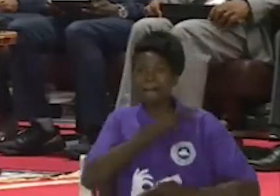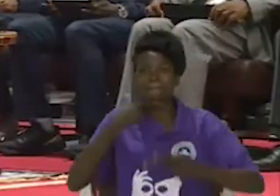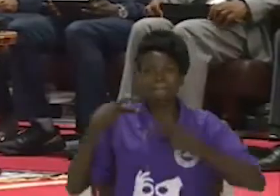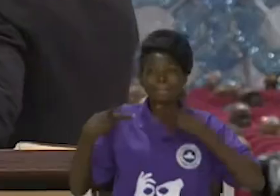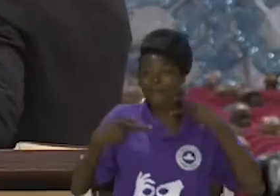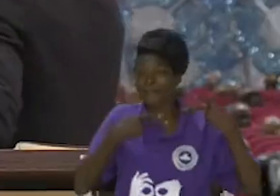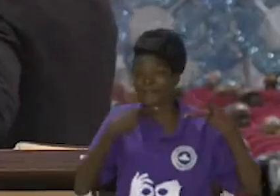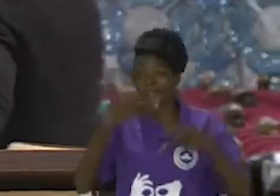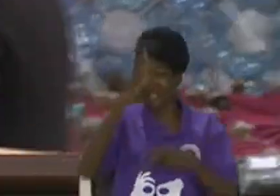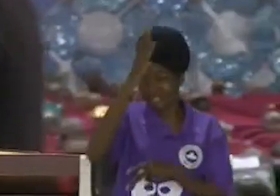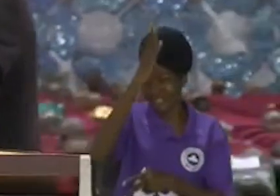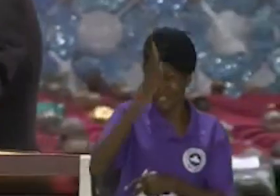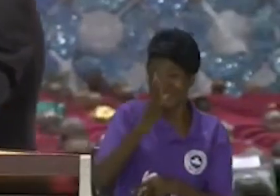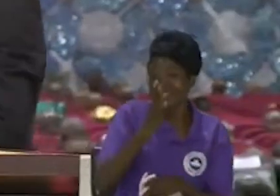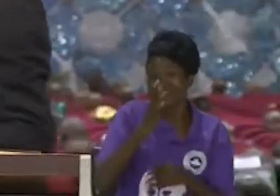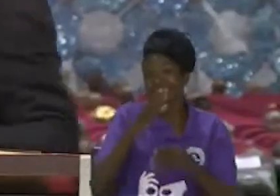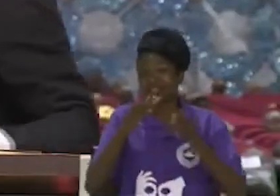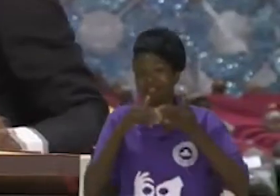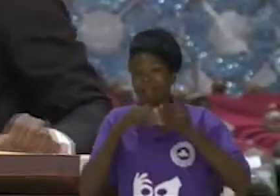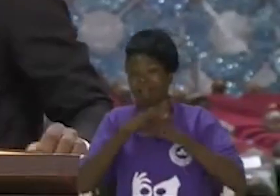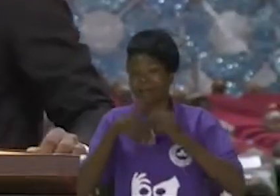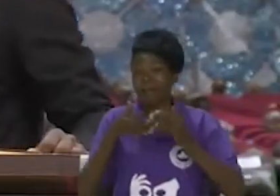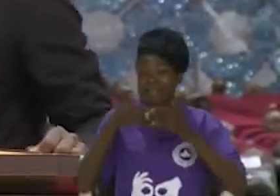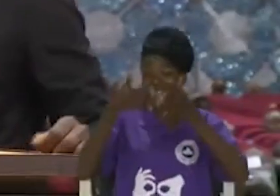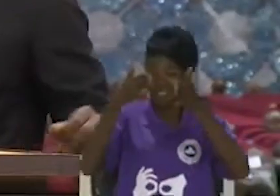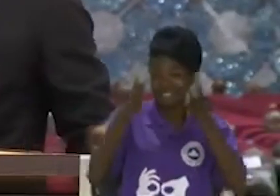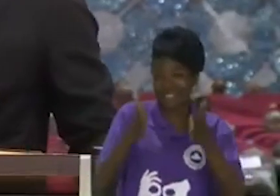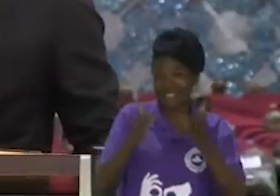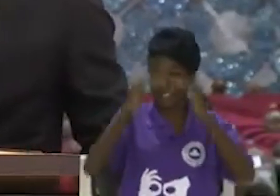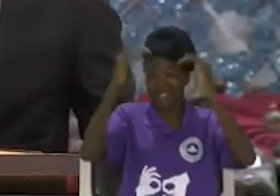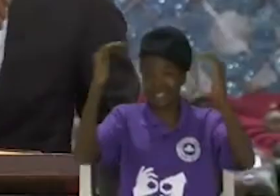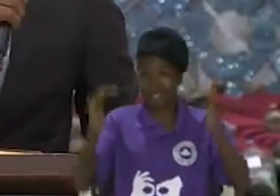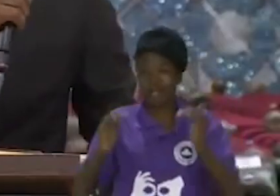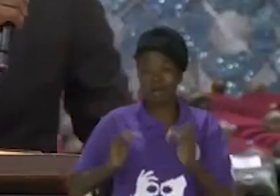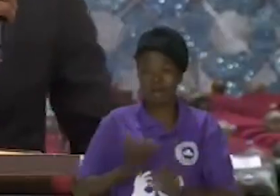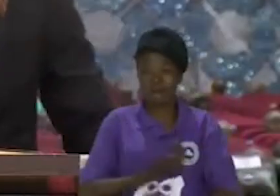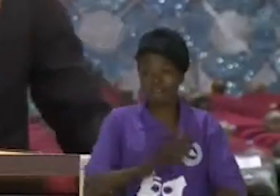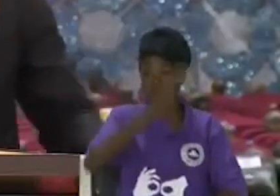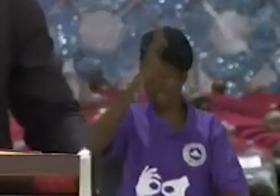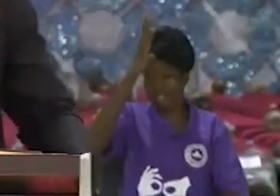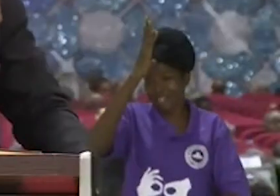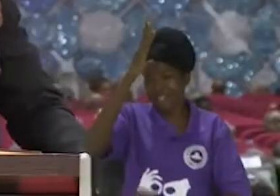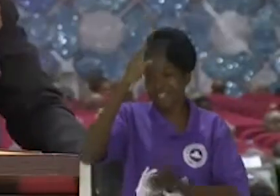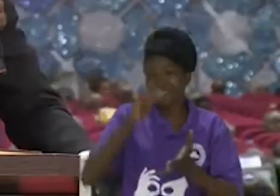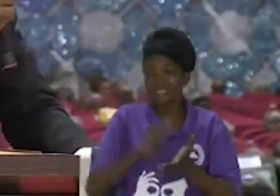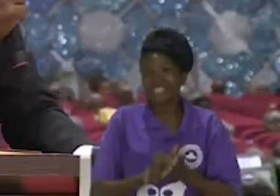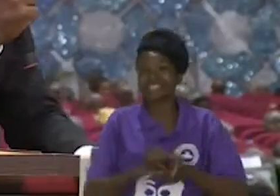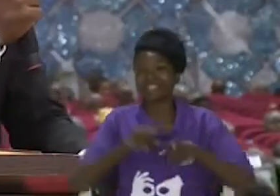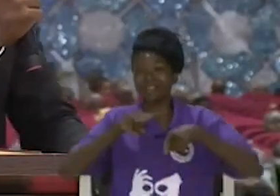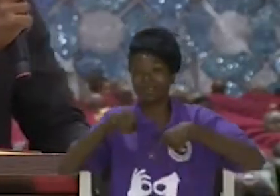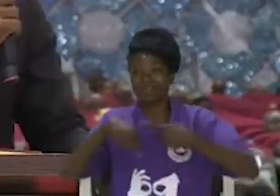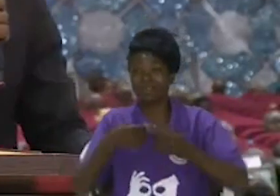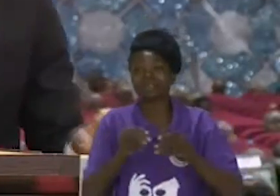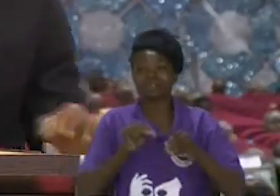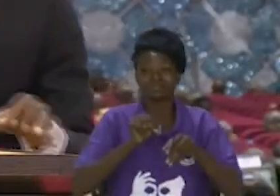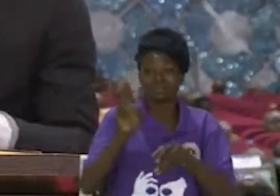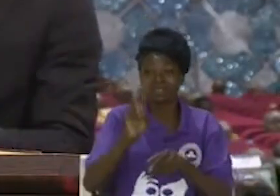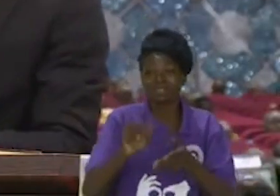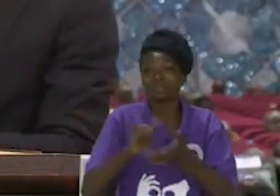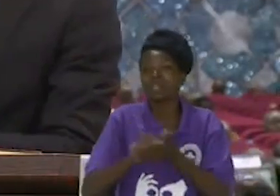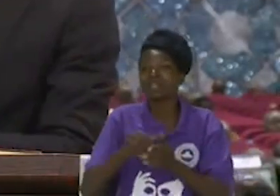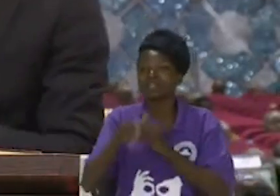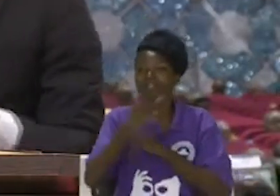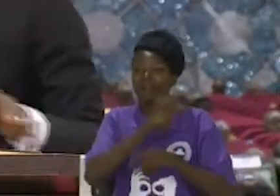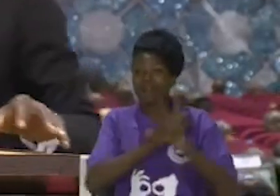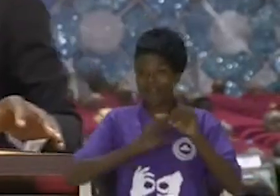daddies in the house, our leaders, and our fathers that are going to release mantles upon us. May the Lord